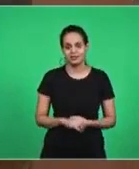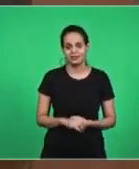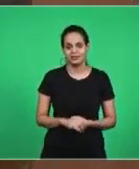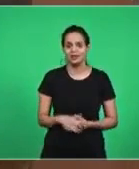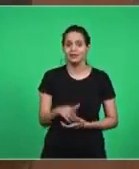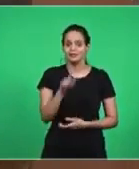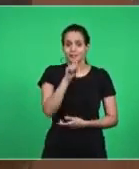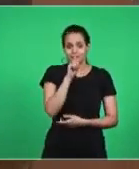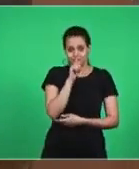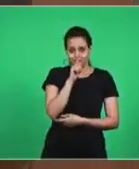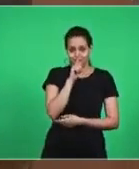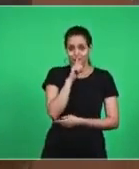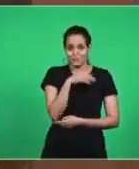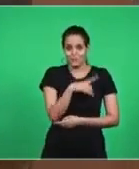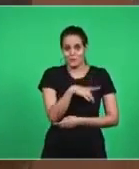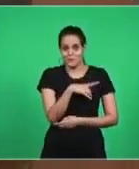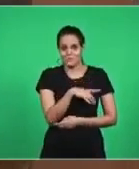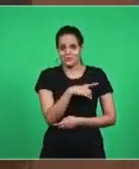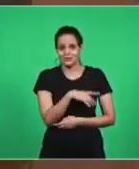Jesus is afraid that I'm going to